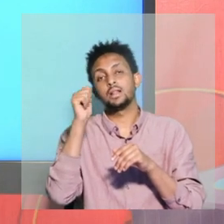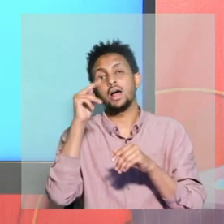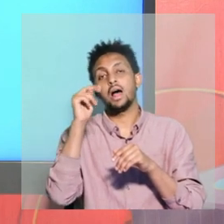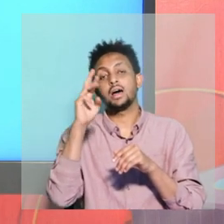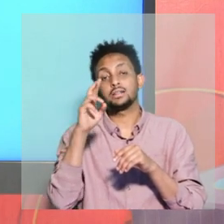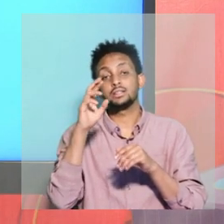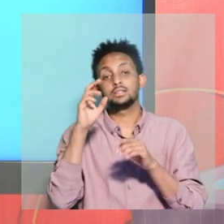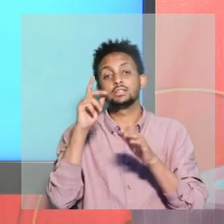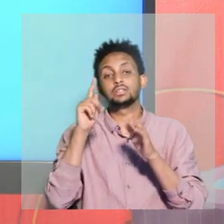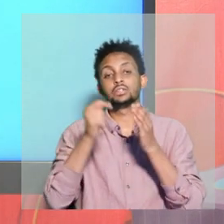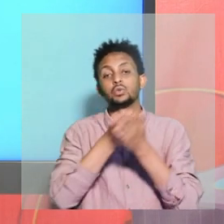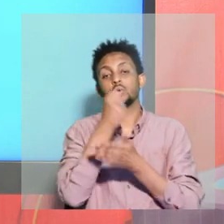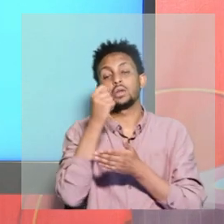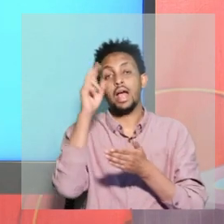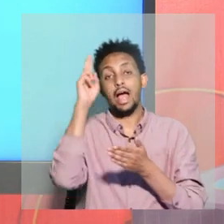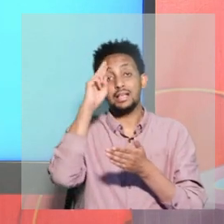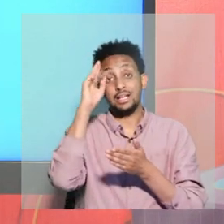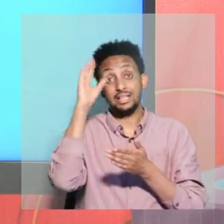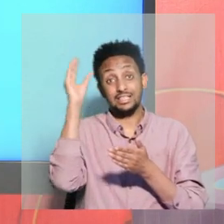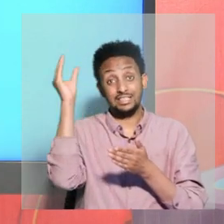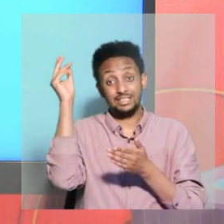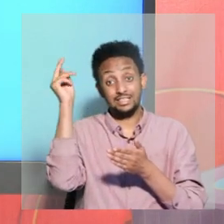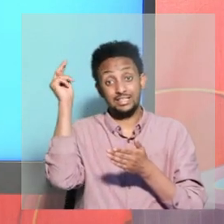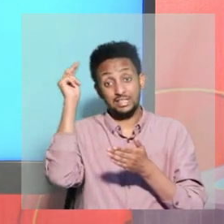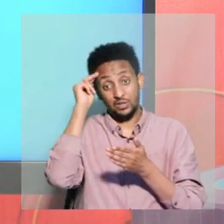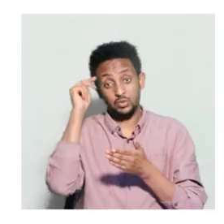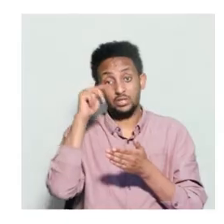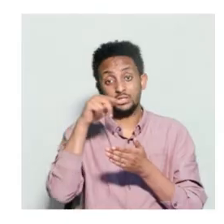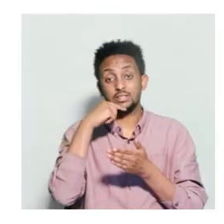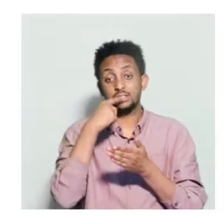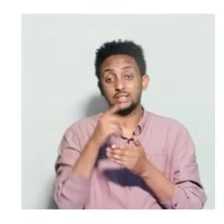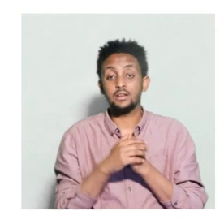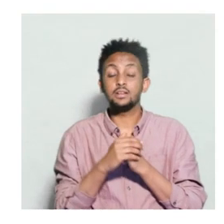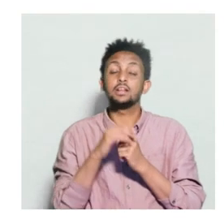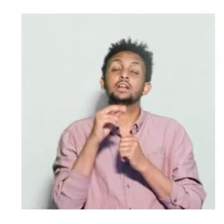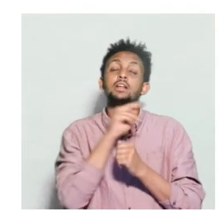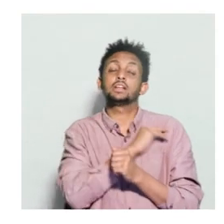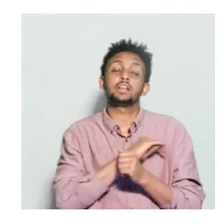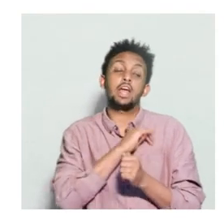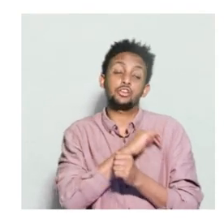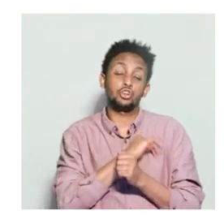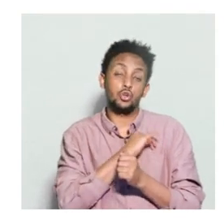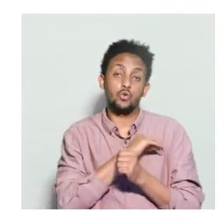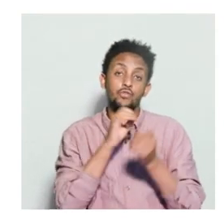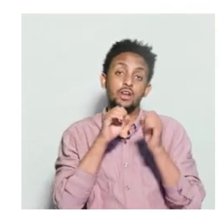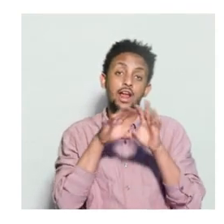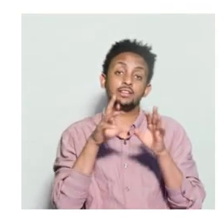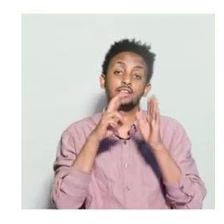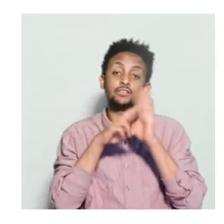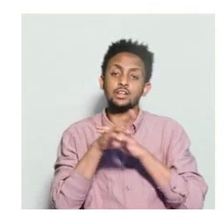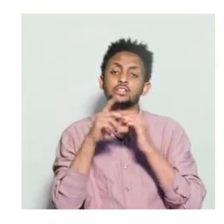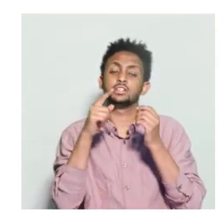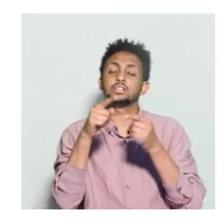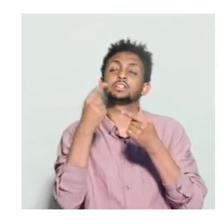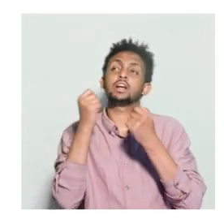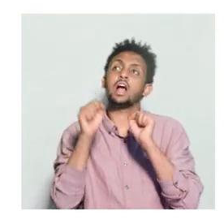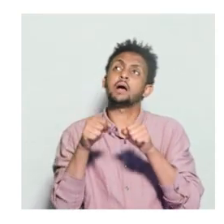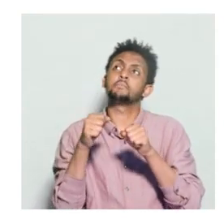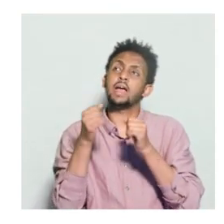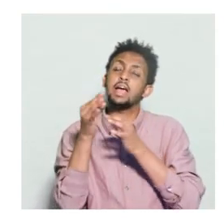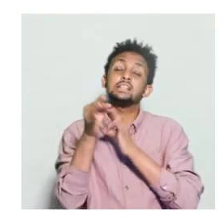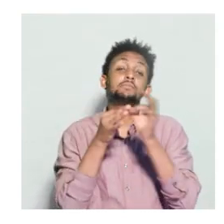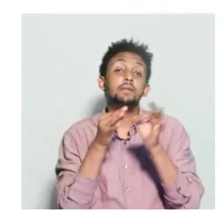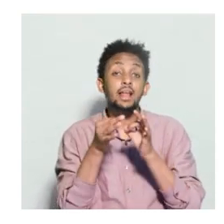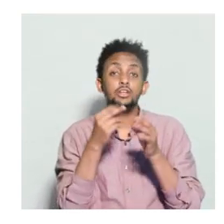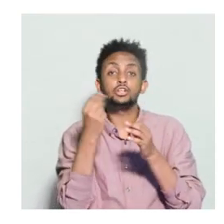Sir Isaac Newton, and it states that nature of light, like reflection and refraction and so on, can be